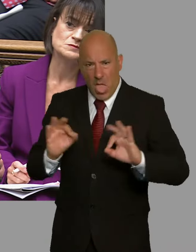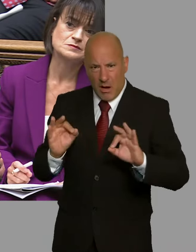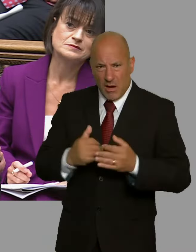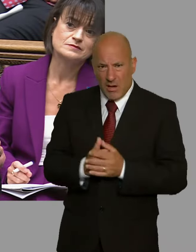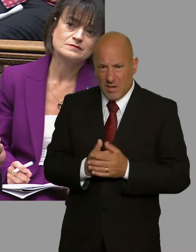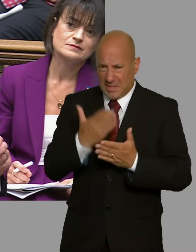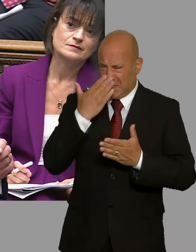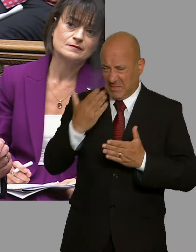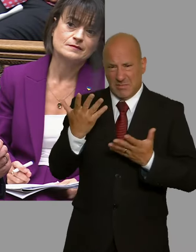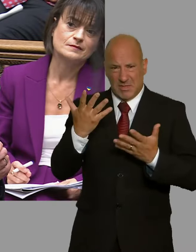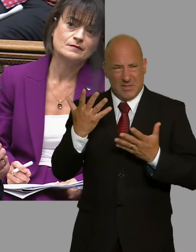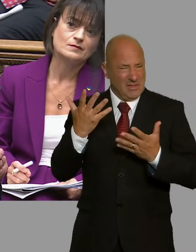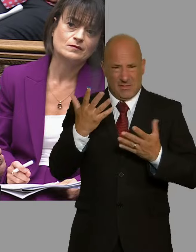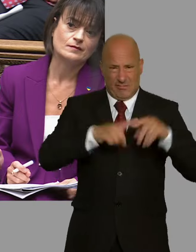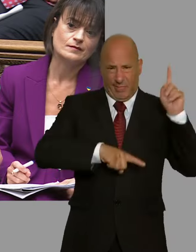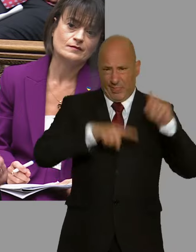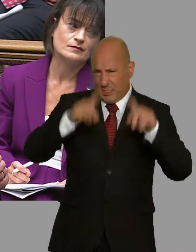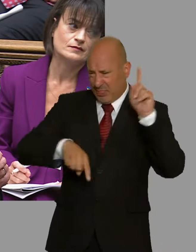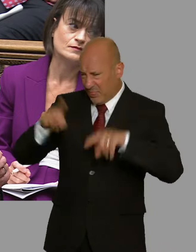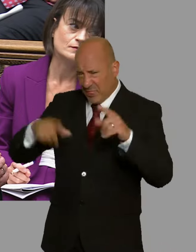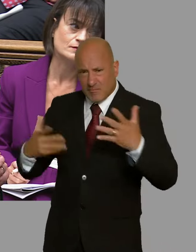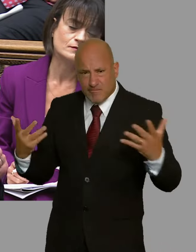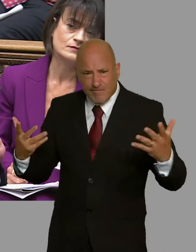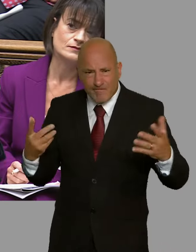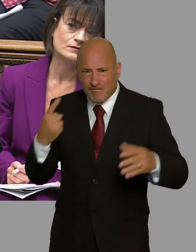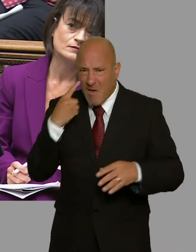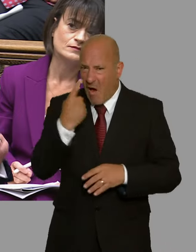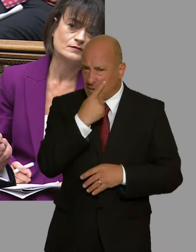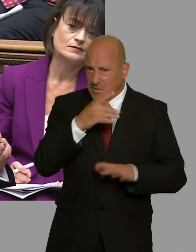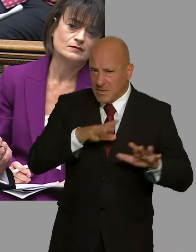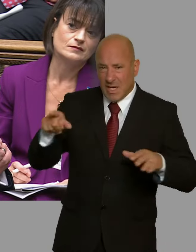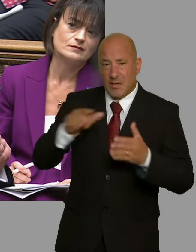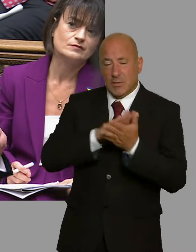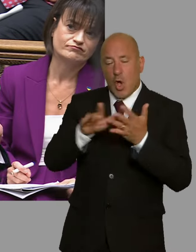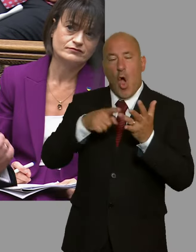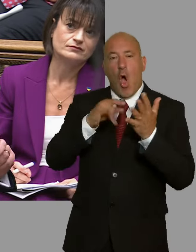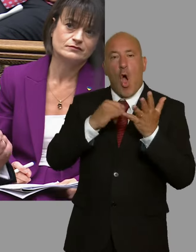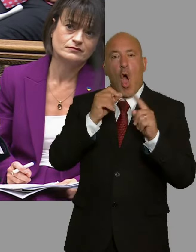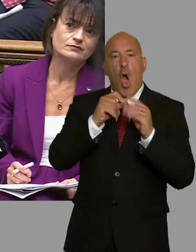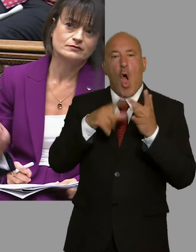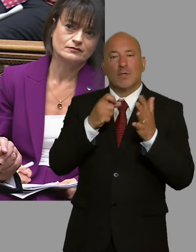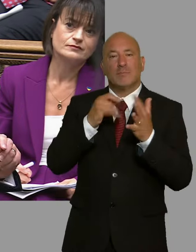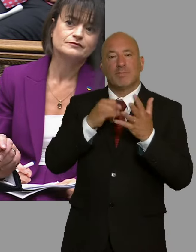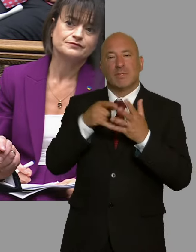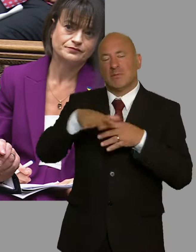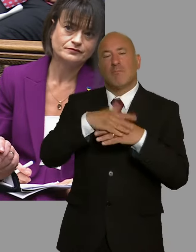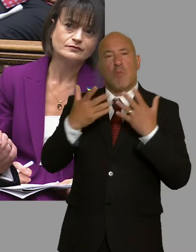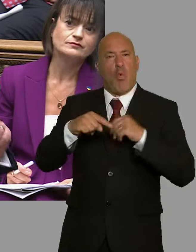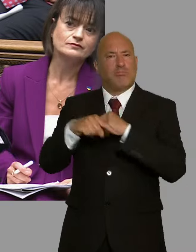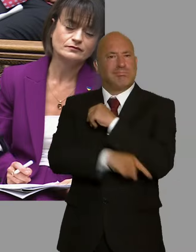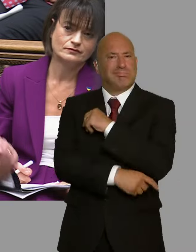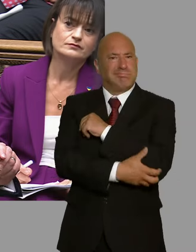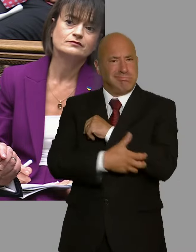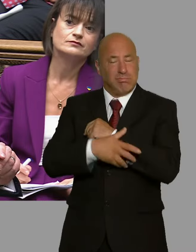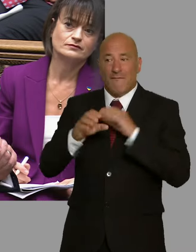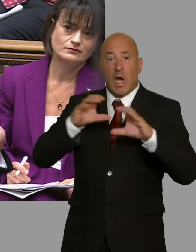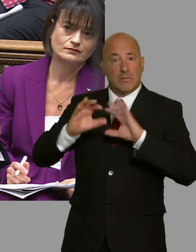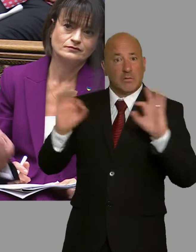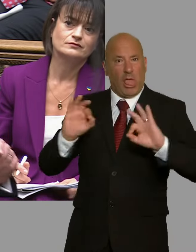Secretary of State for Health and Social Care as a matter of urgency and get free medication supplied by all ICBs to